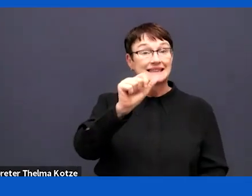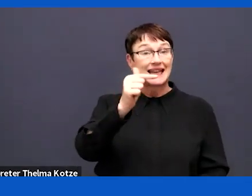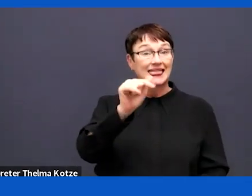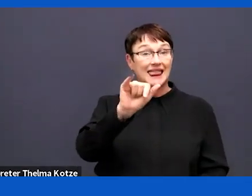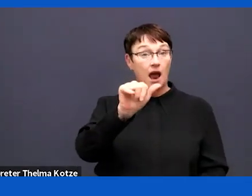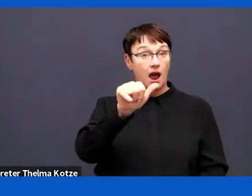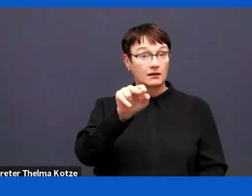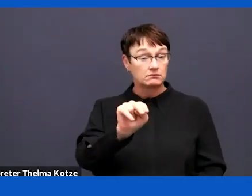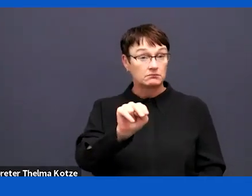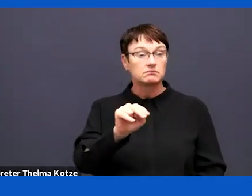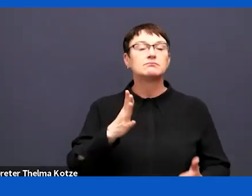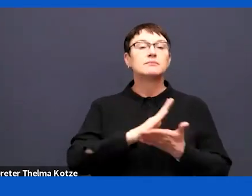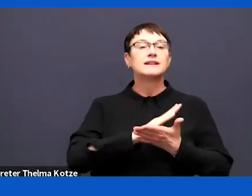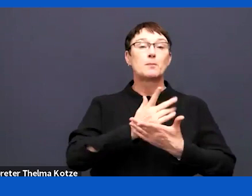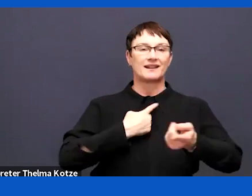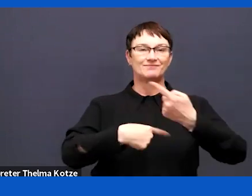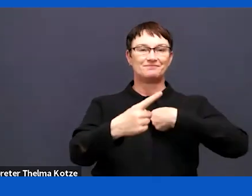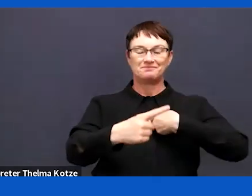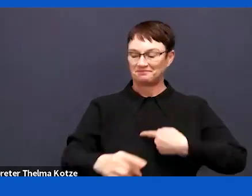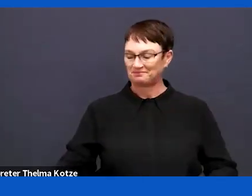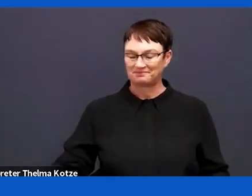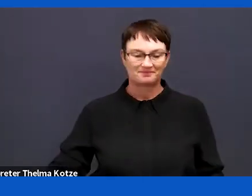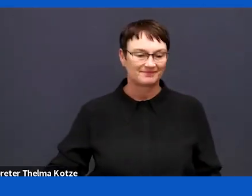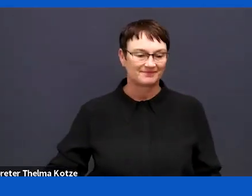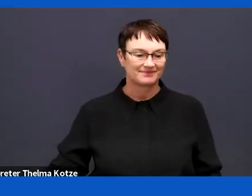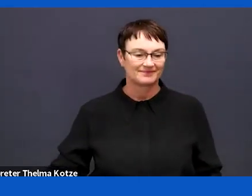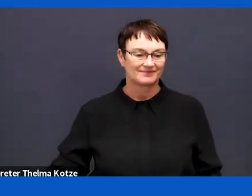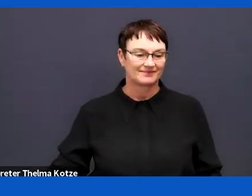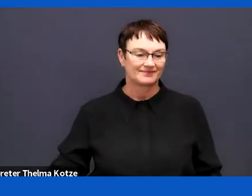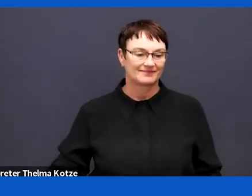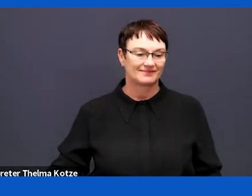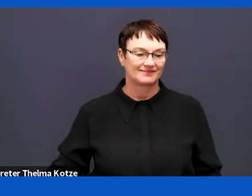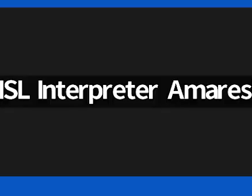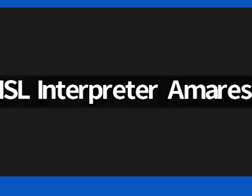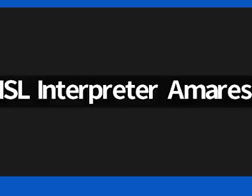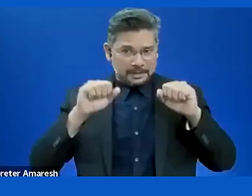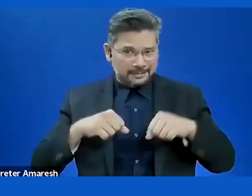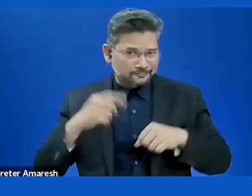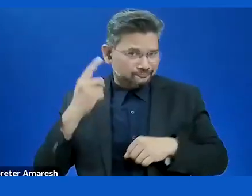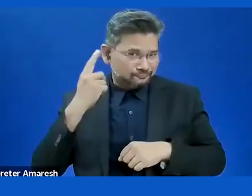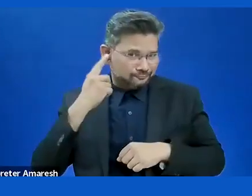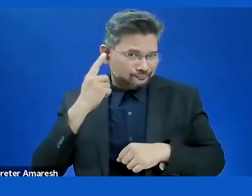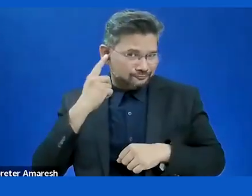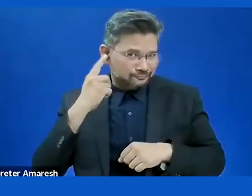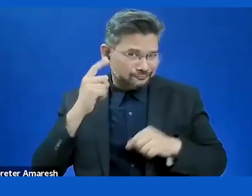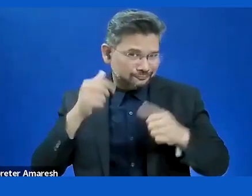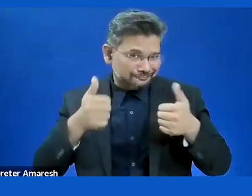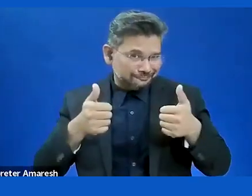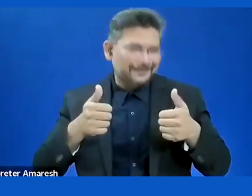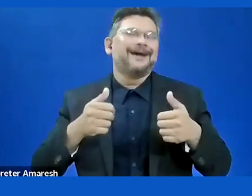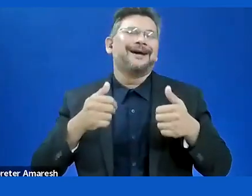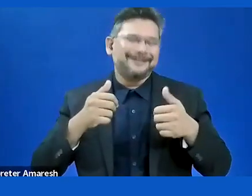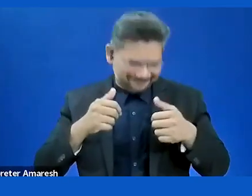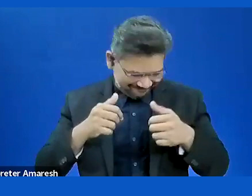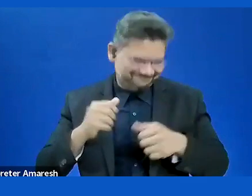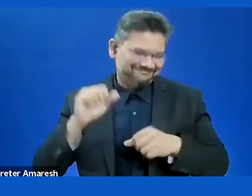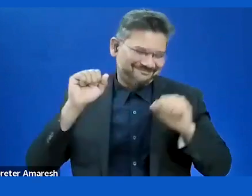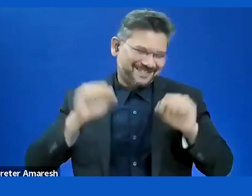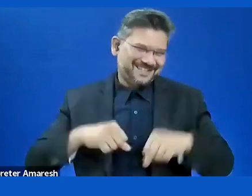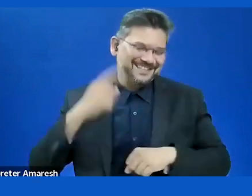can say something so that we can try. Do you hear me? Yes, we do hear you. Good. So yeah.